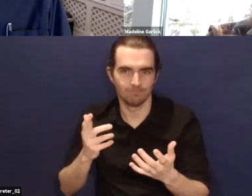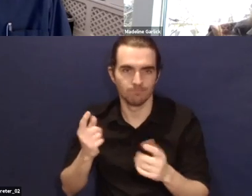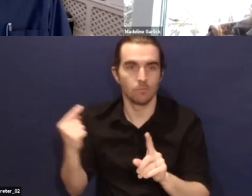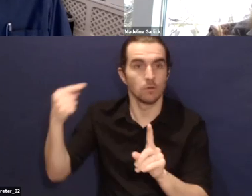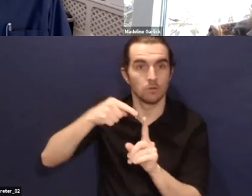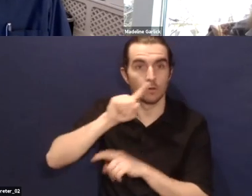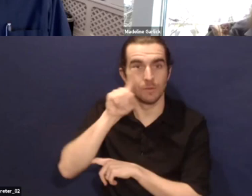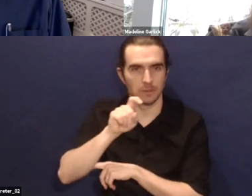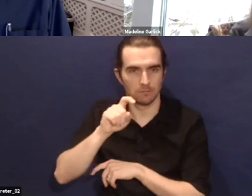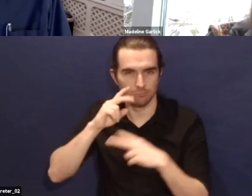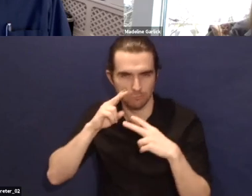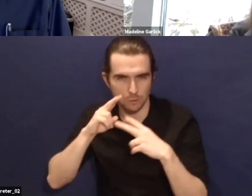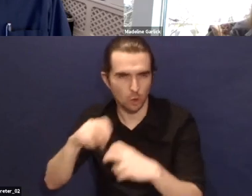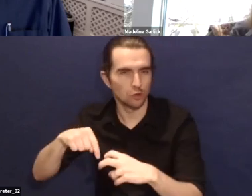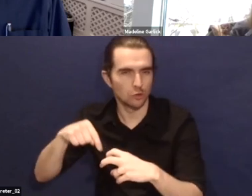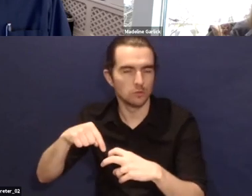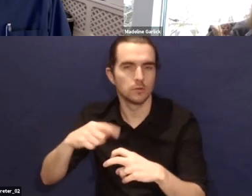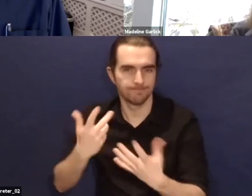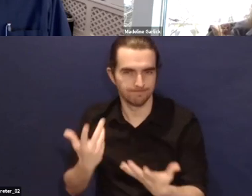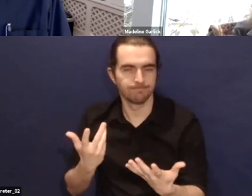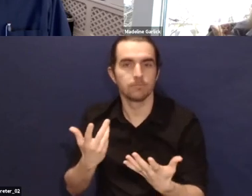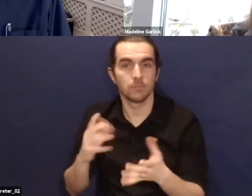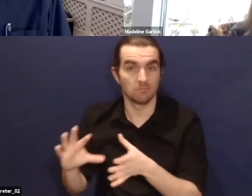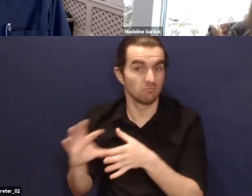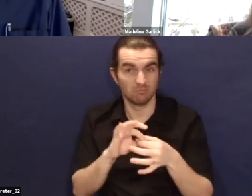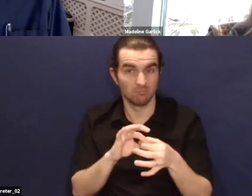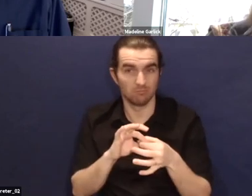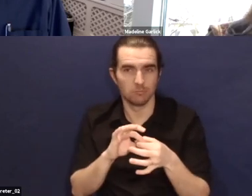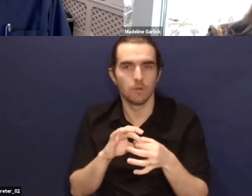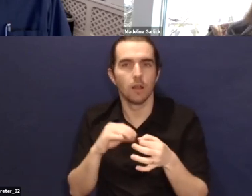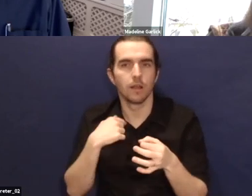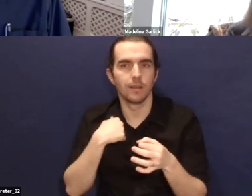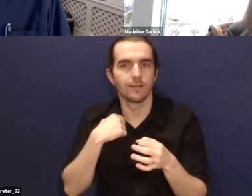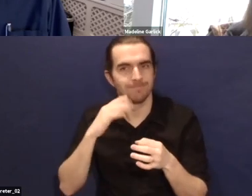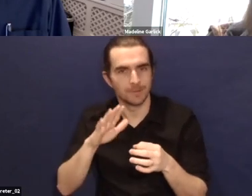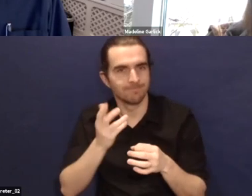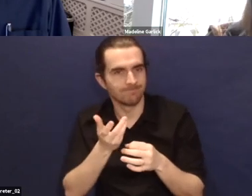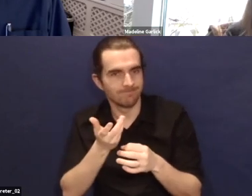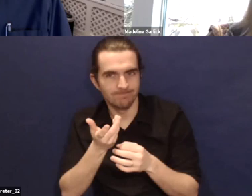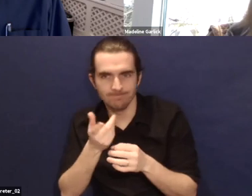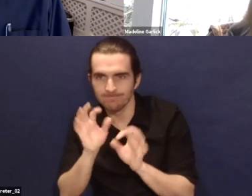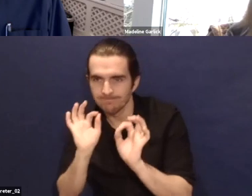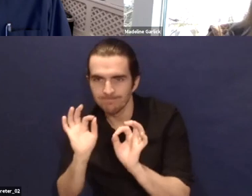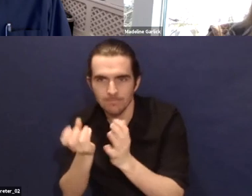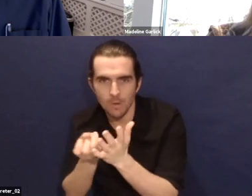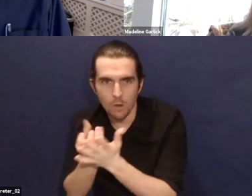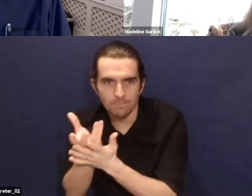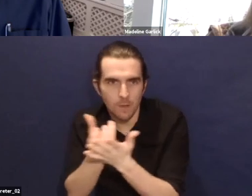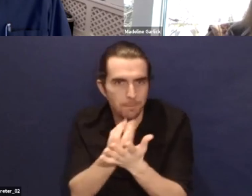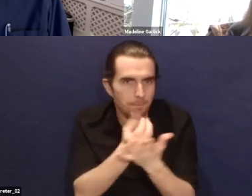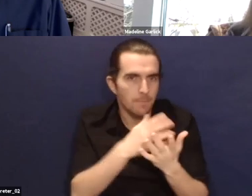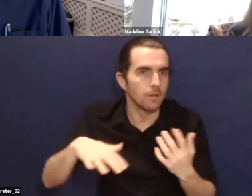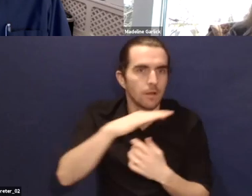important in creating the conditions to enable people to return. We need insights into specific national and regional dynamics, ways